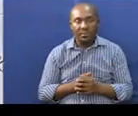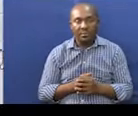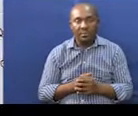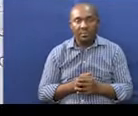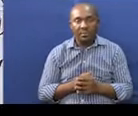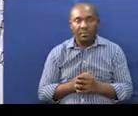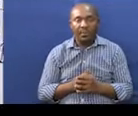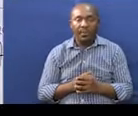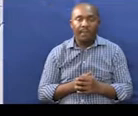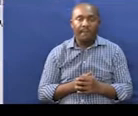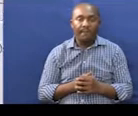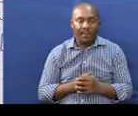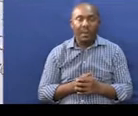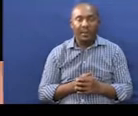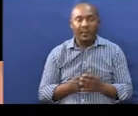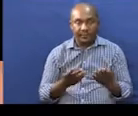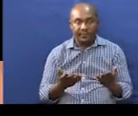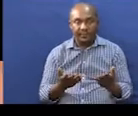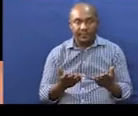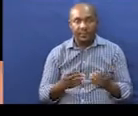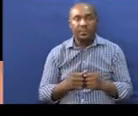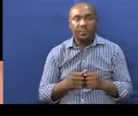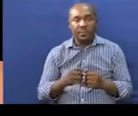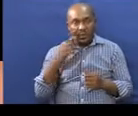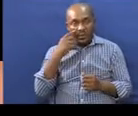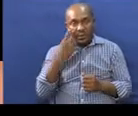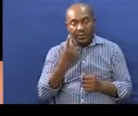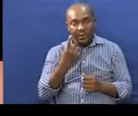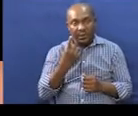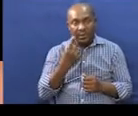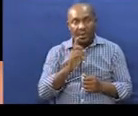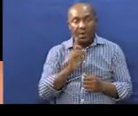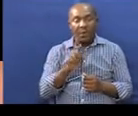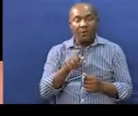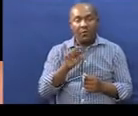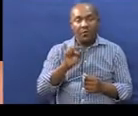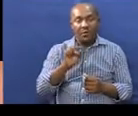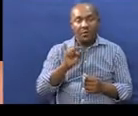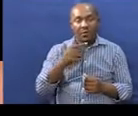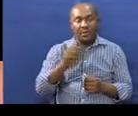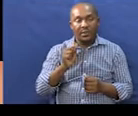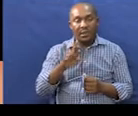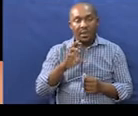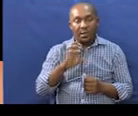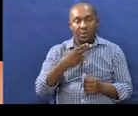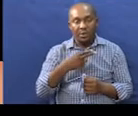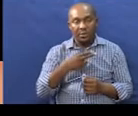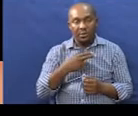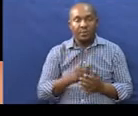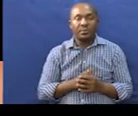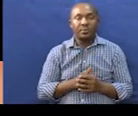That was the test of starch and reducing sugar. Next is